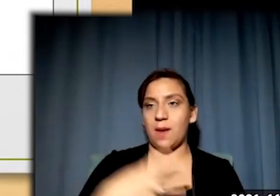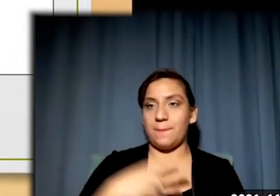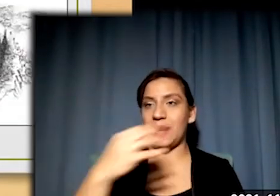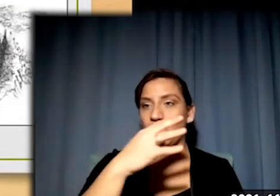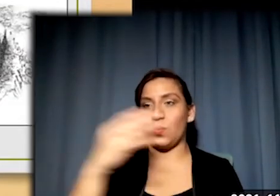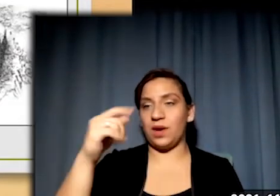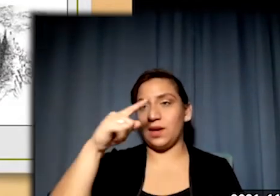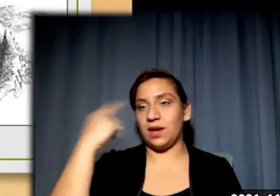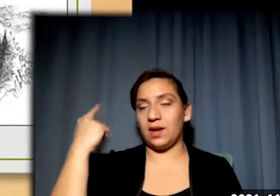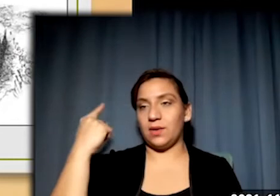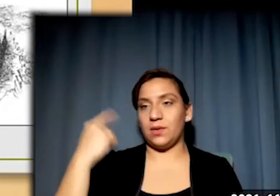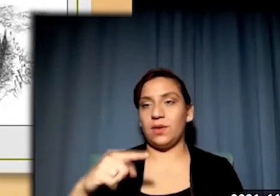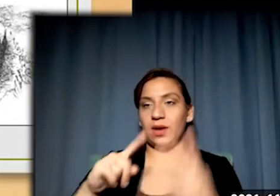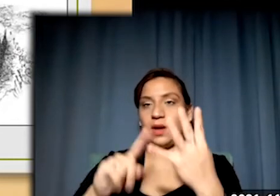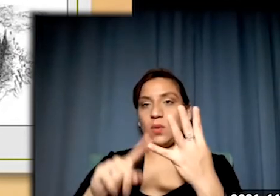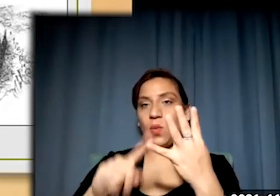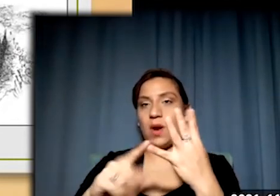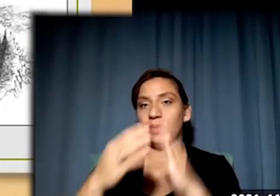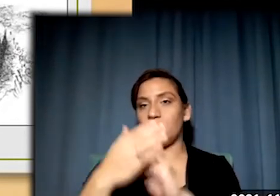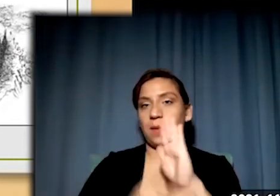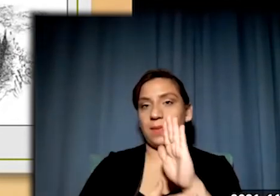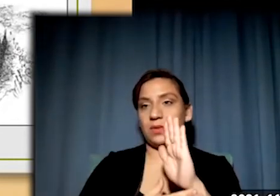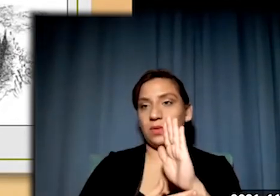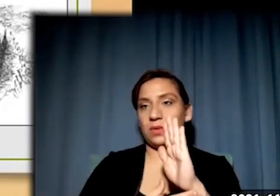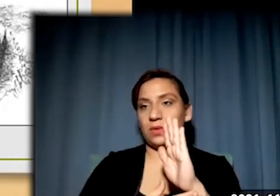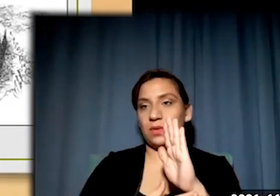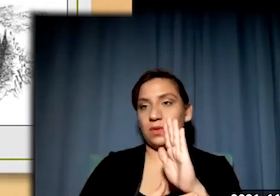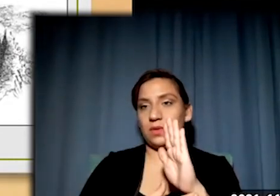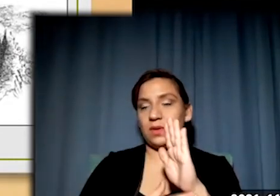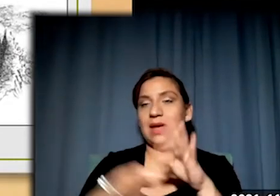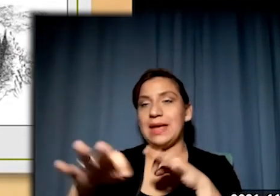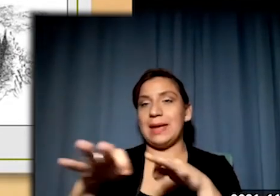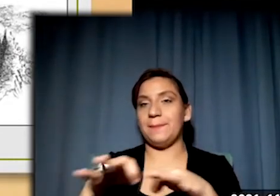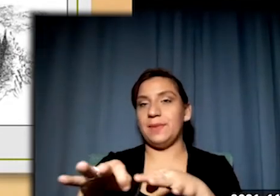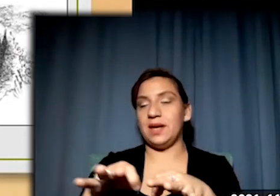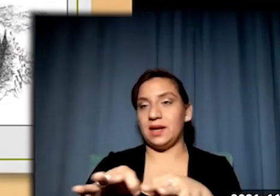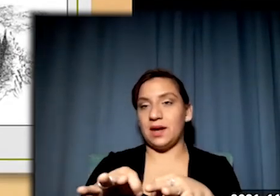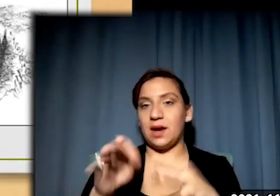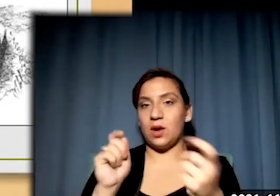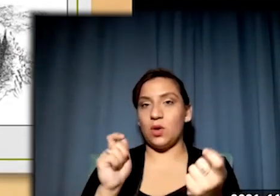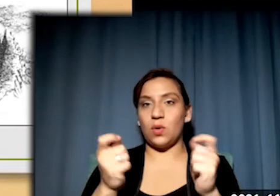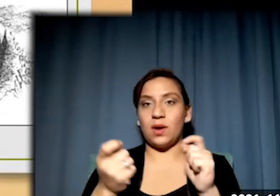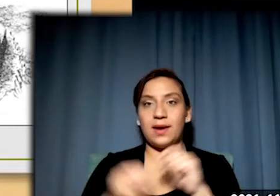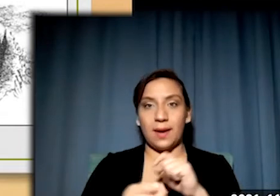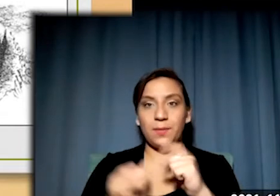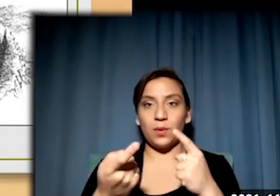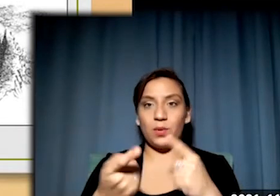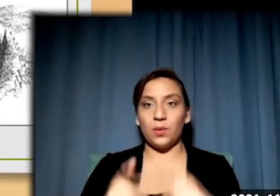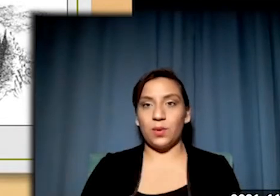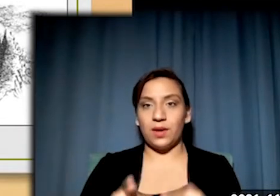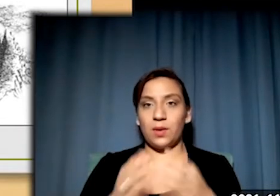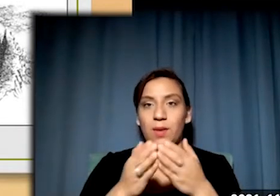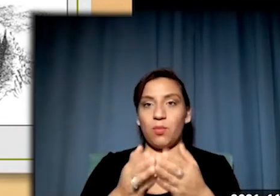de la Ciudad de San Juan, explains the changes that occurred in Puerta de Tierra sector during the last decades